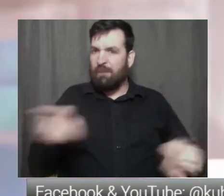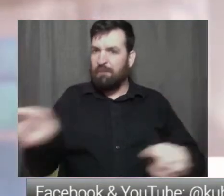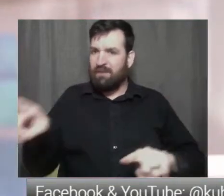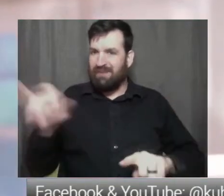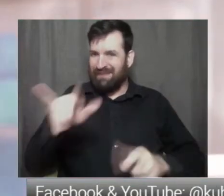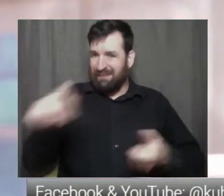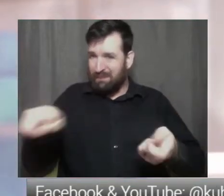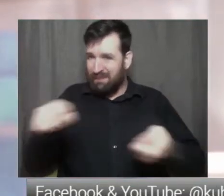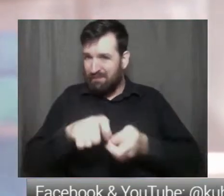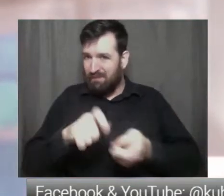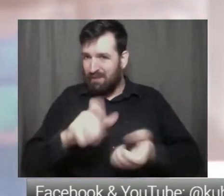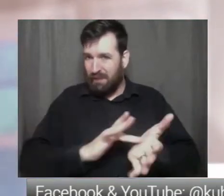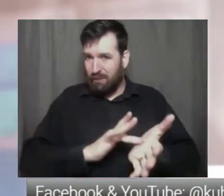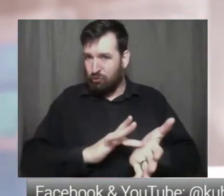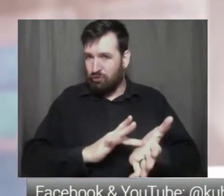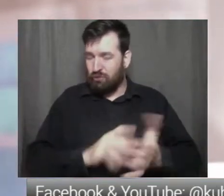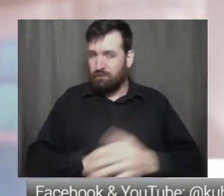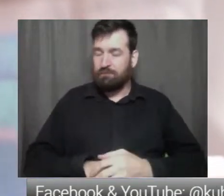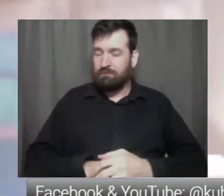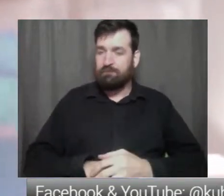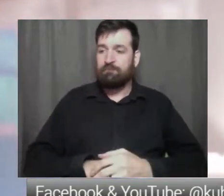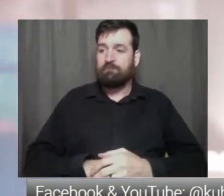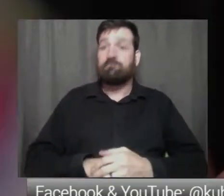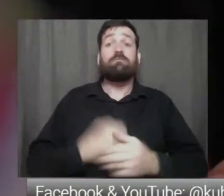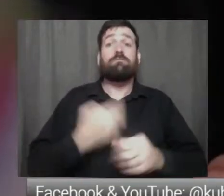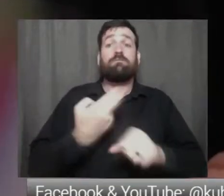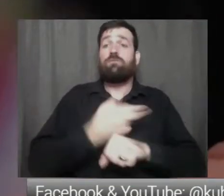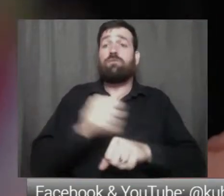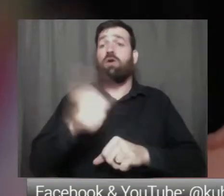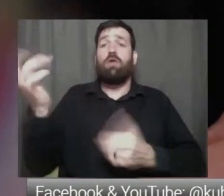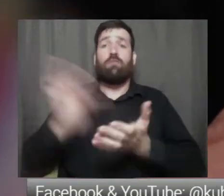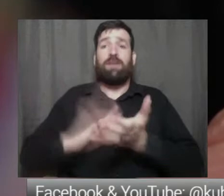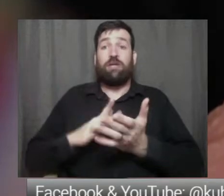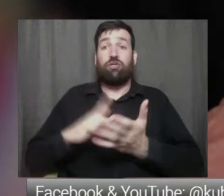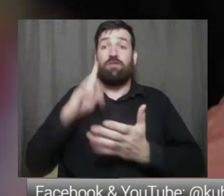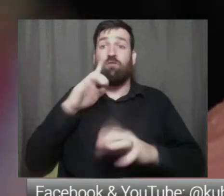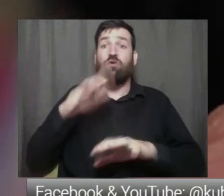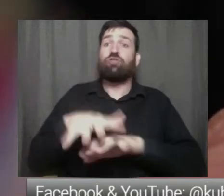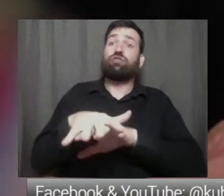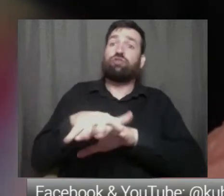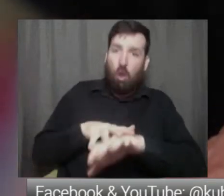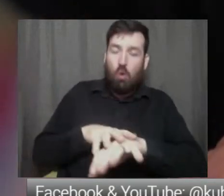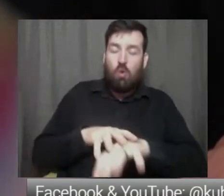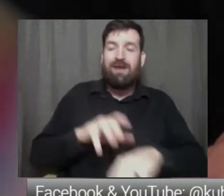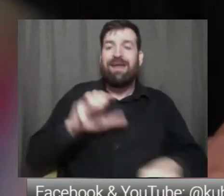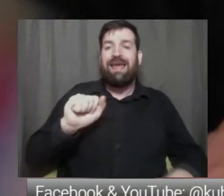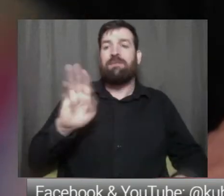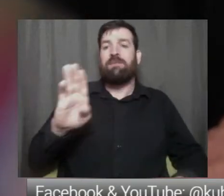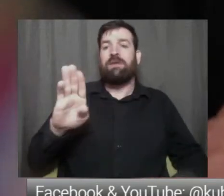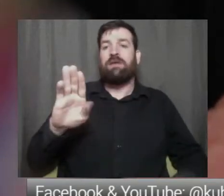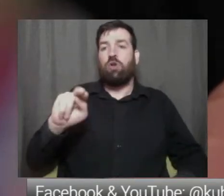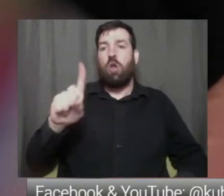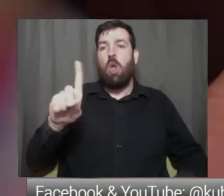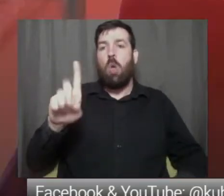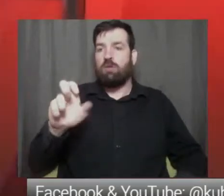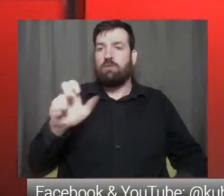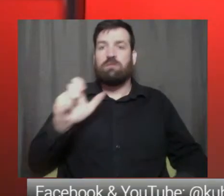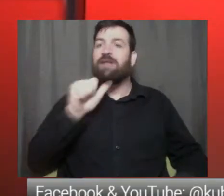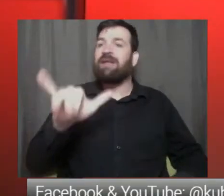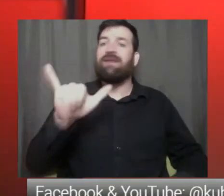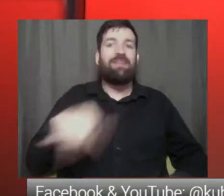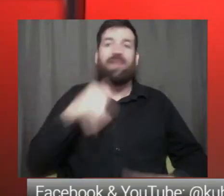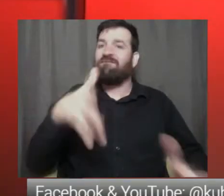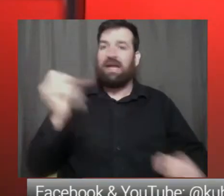that we utilized, and we use another medication to slow down the AV node so that ideally someone doesn't go this fast. But having this